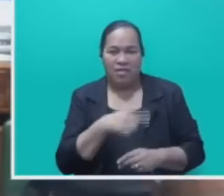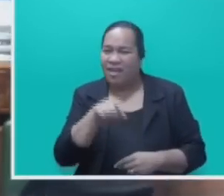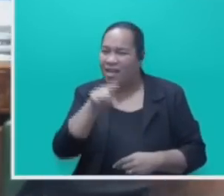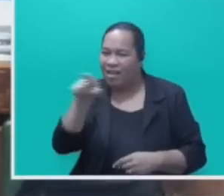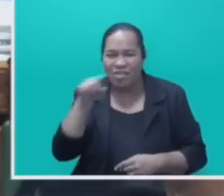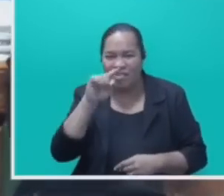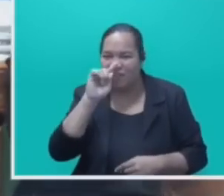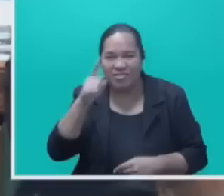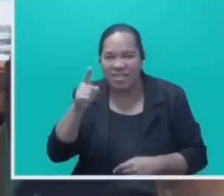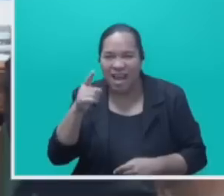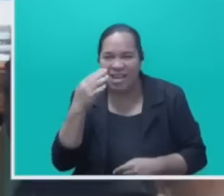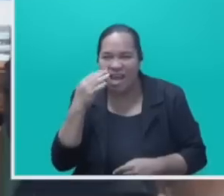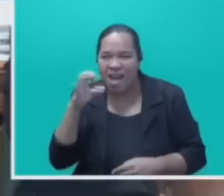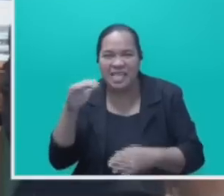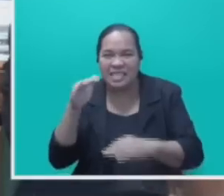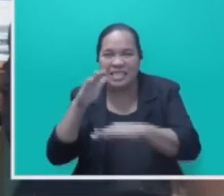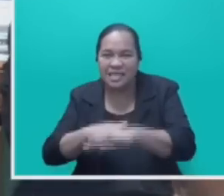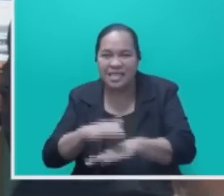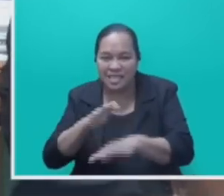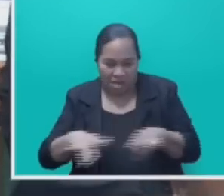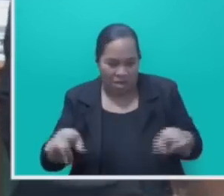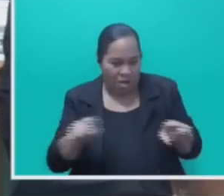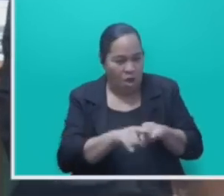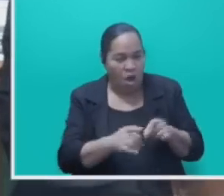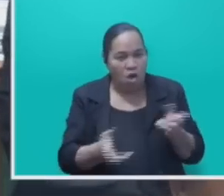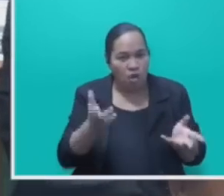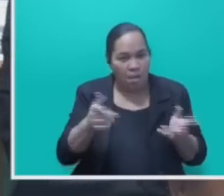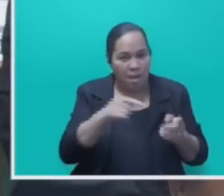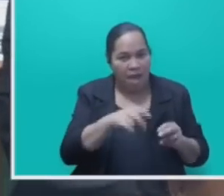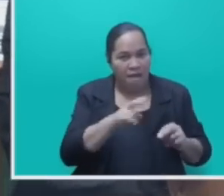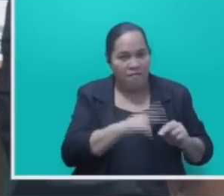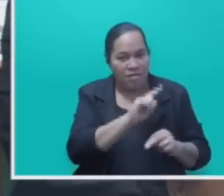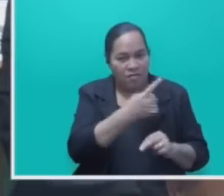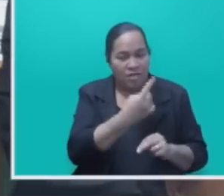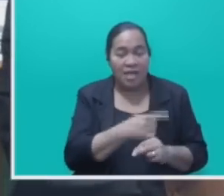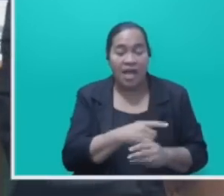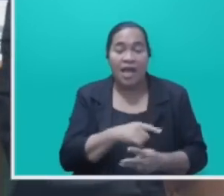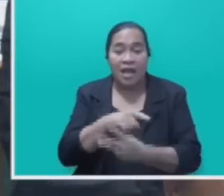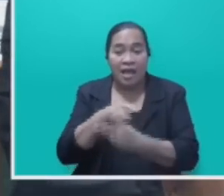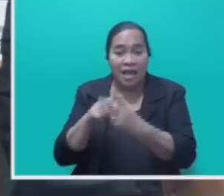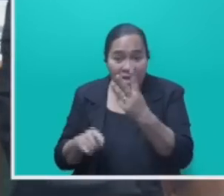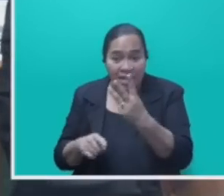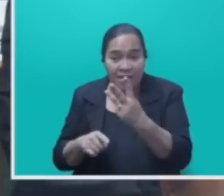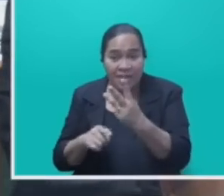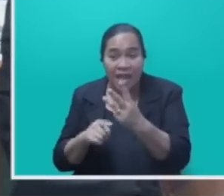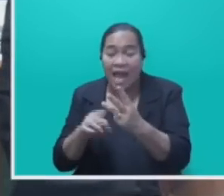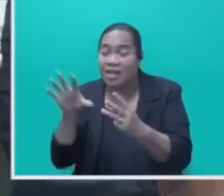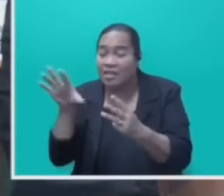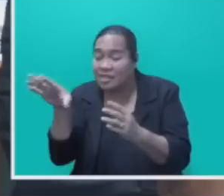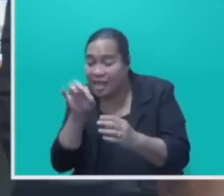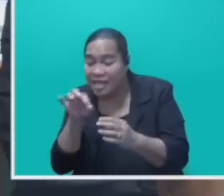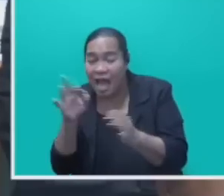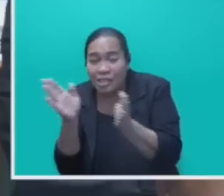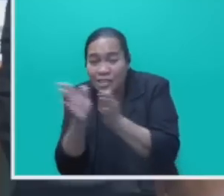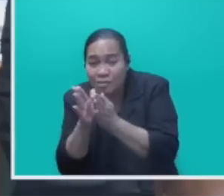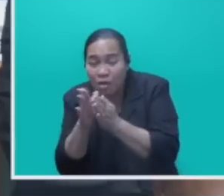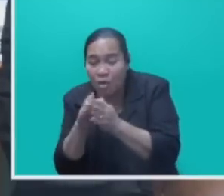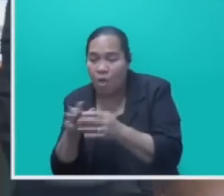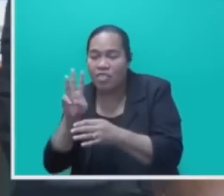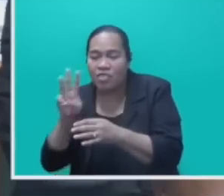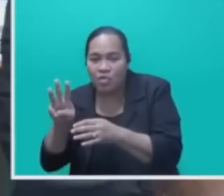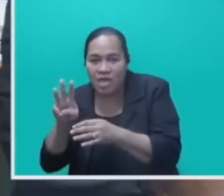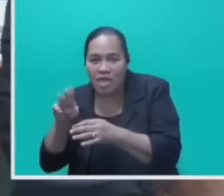more seats than Fiji First. It had to take the smallest party with 3